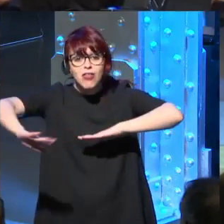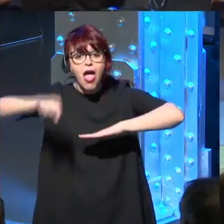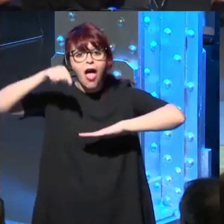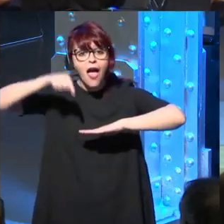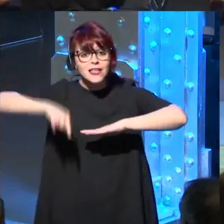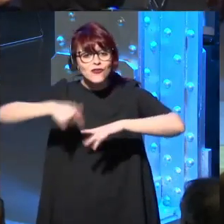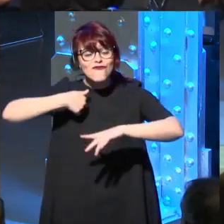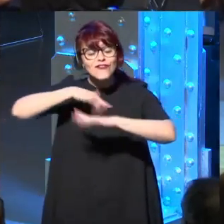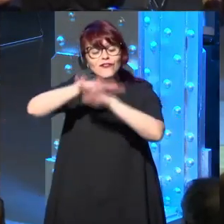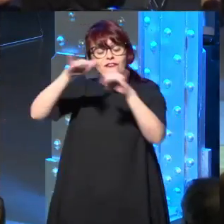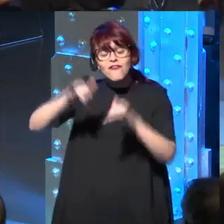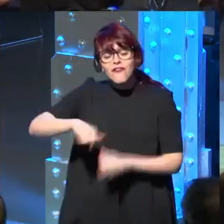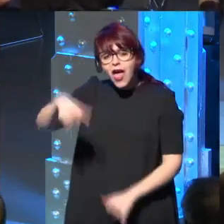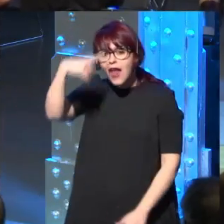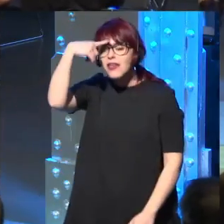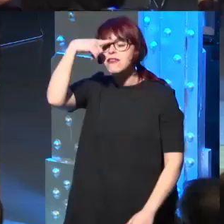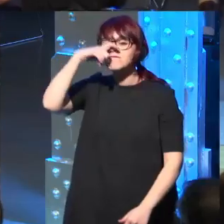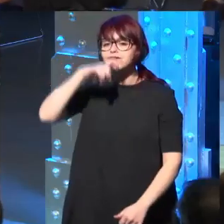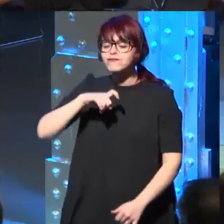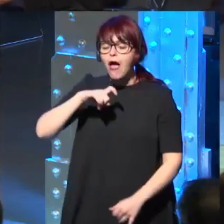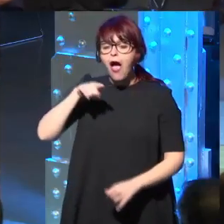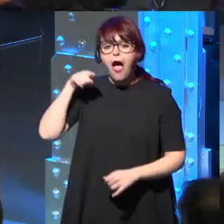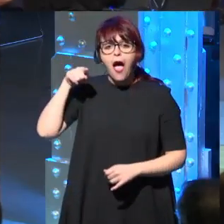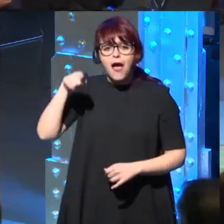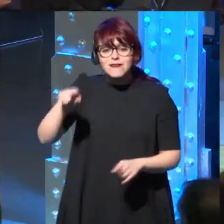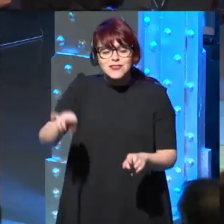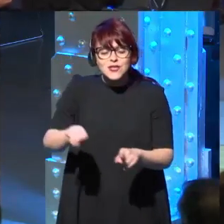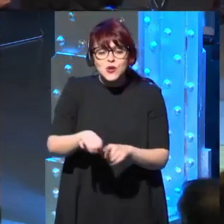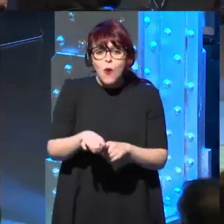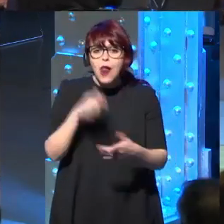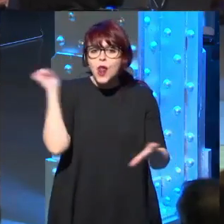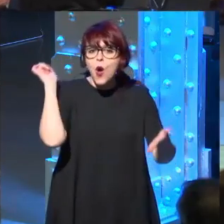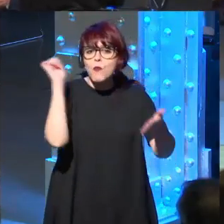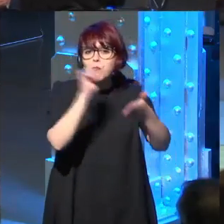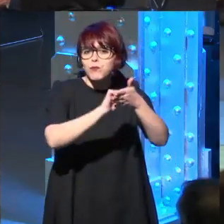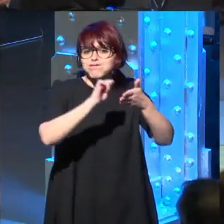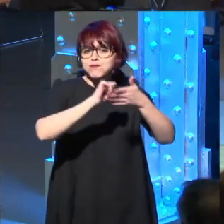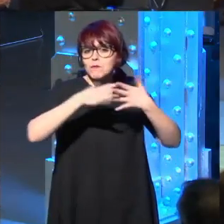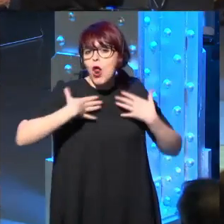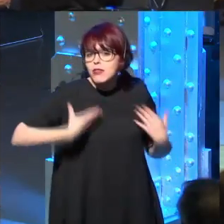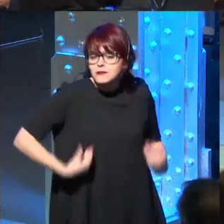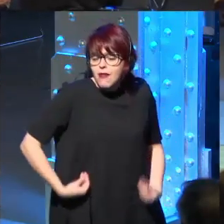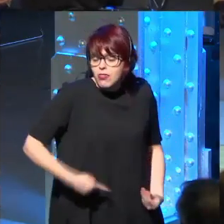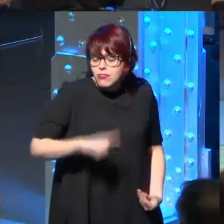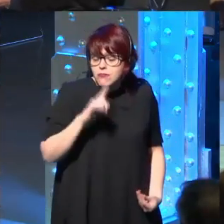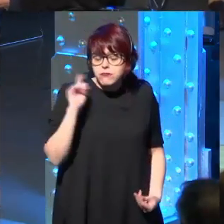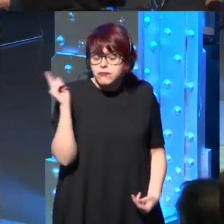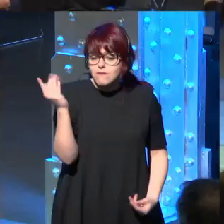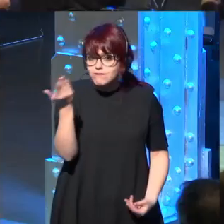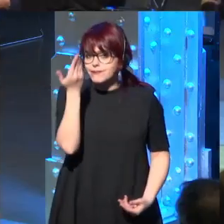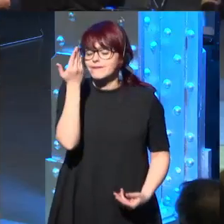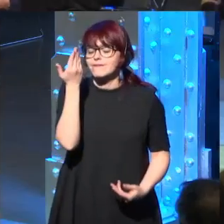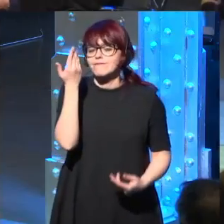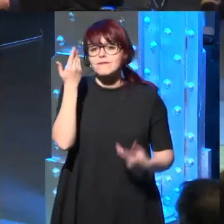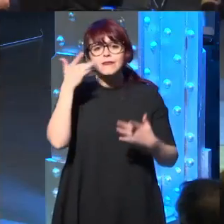had been happy. I realized that I had knocked at the doors of disgrace. And